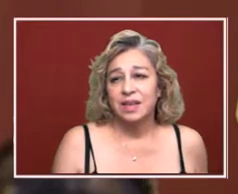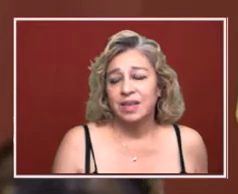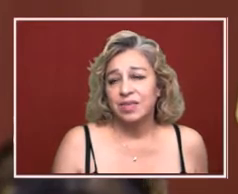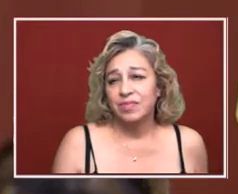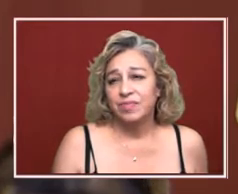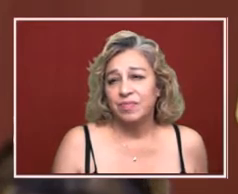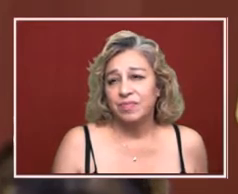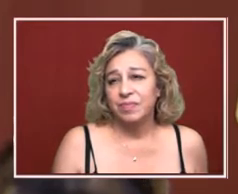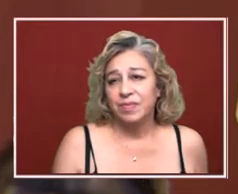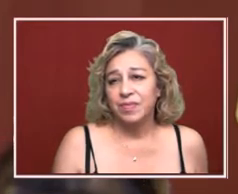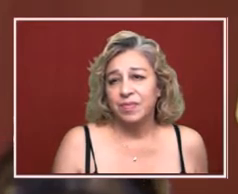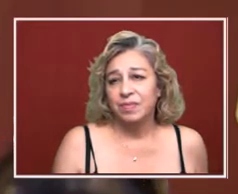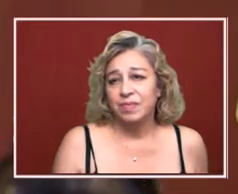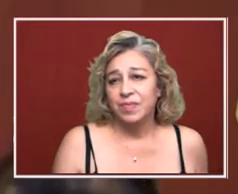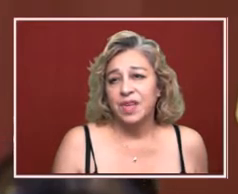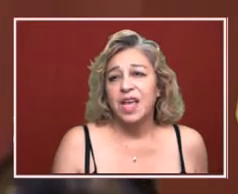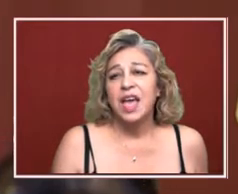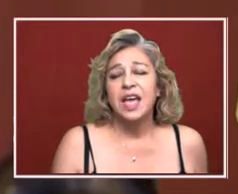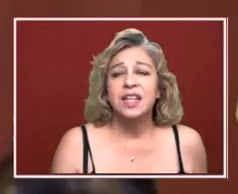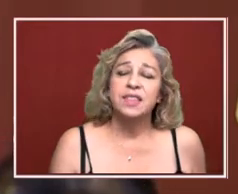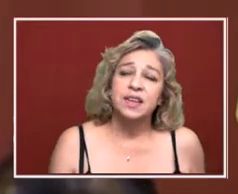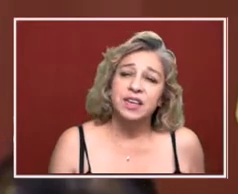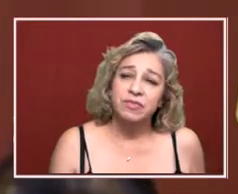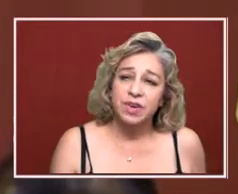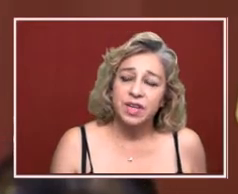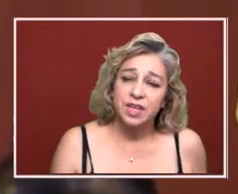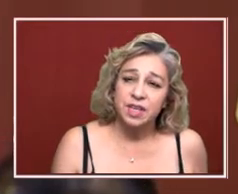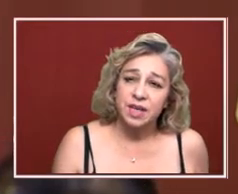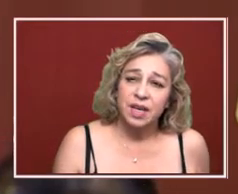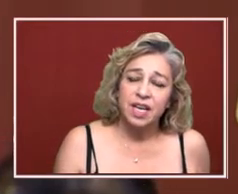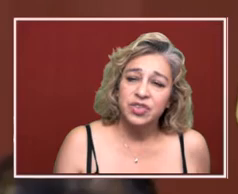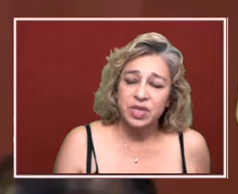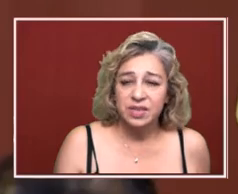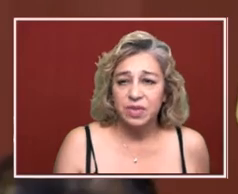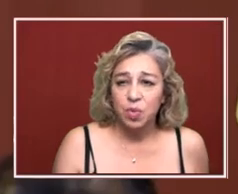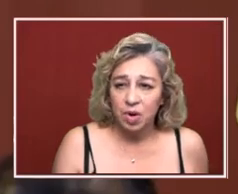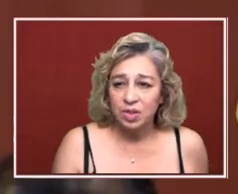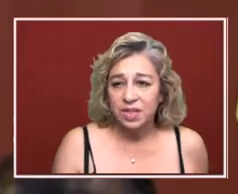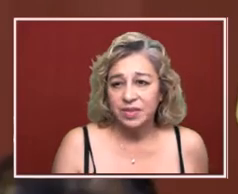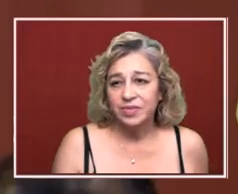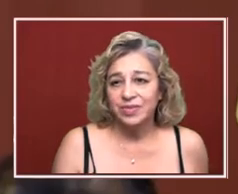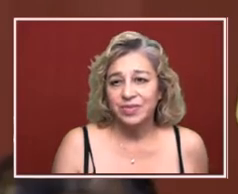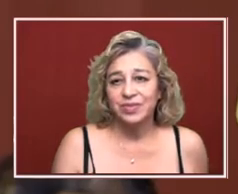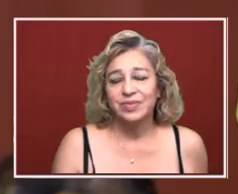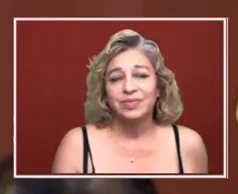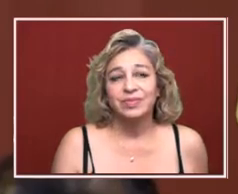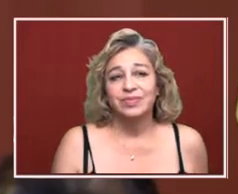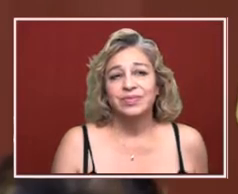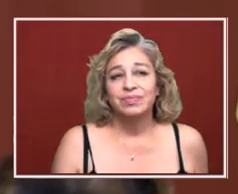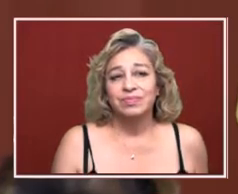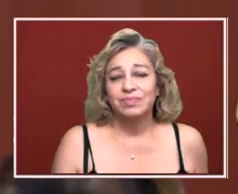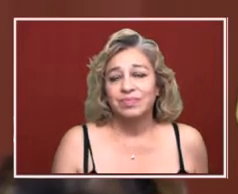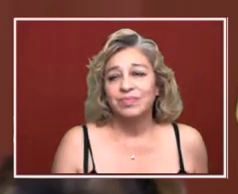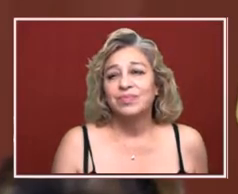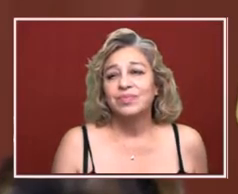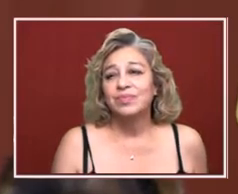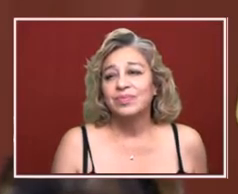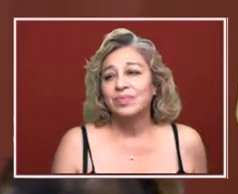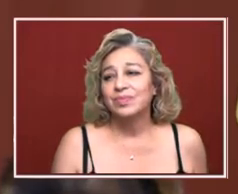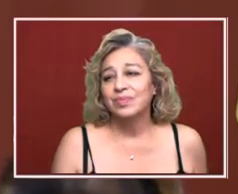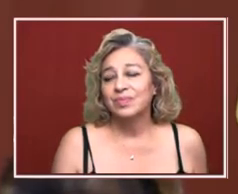en los distintos países del mundo, and in the different countries of the world. Quiero